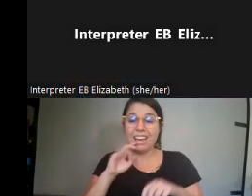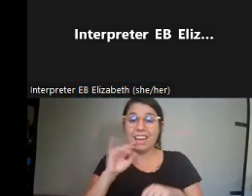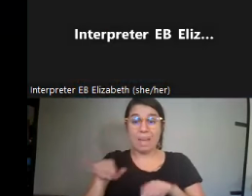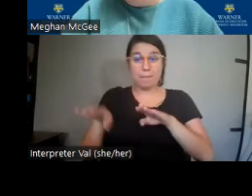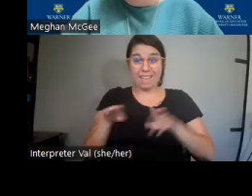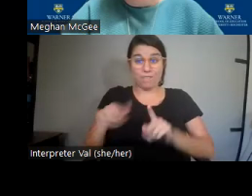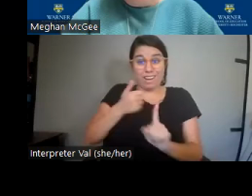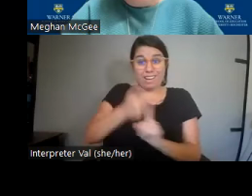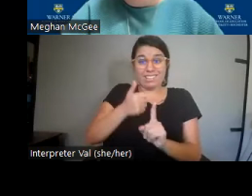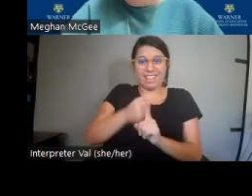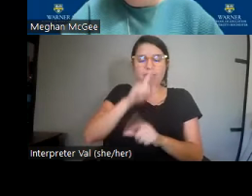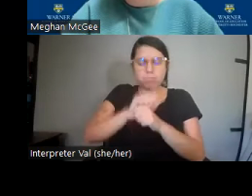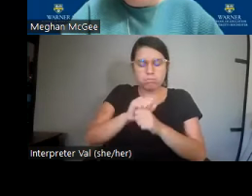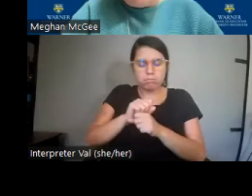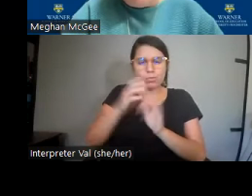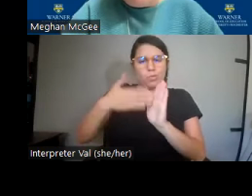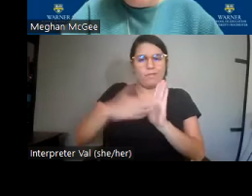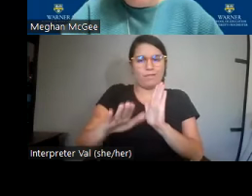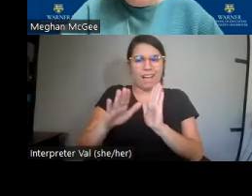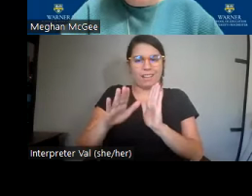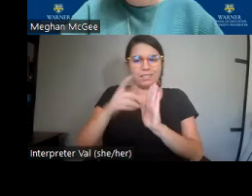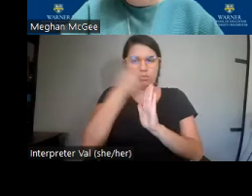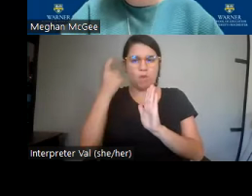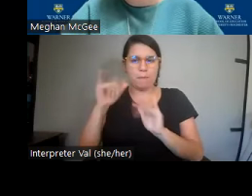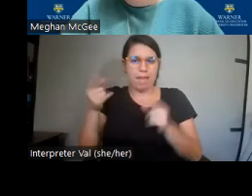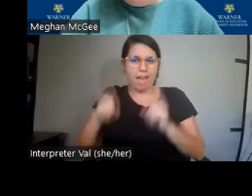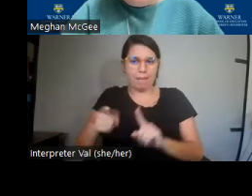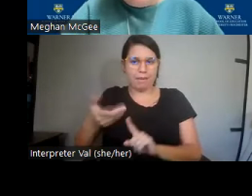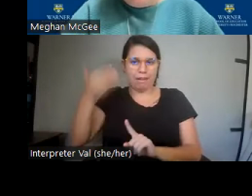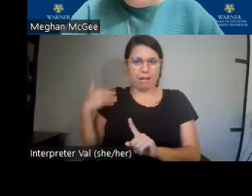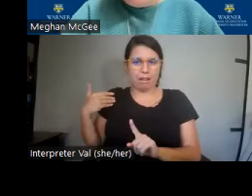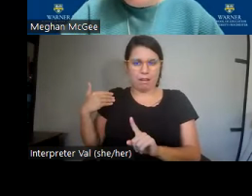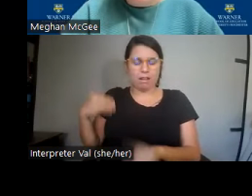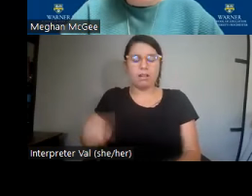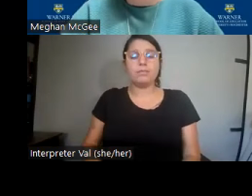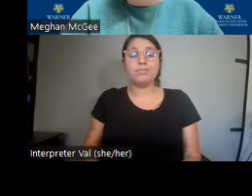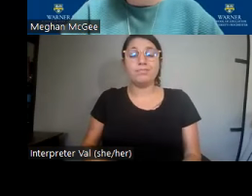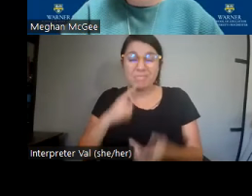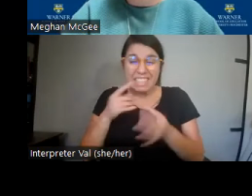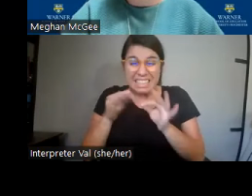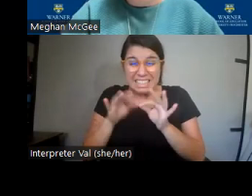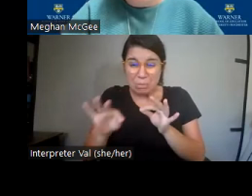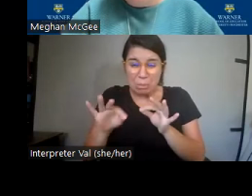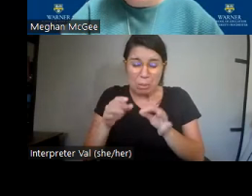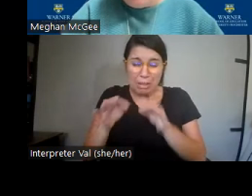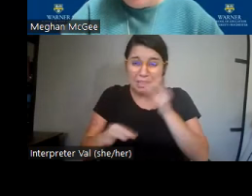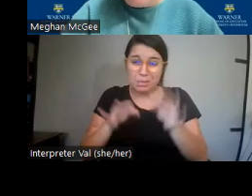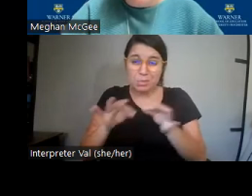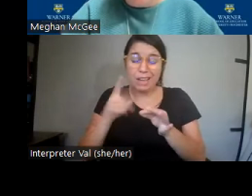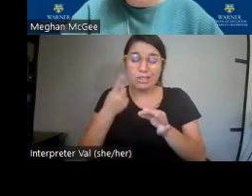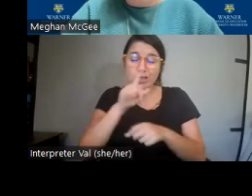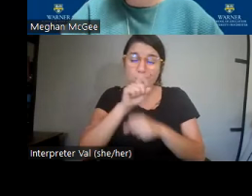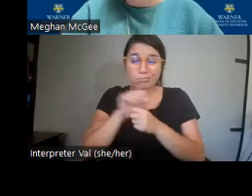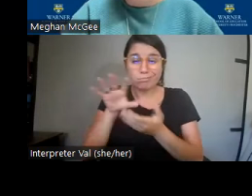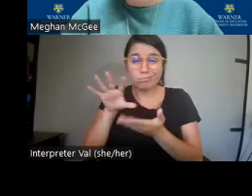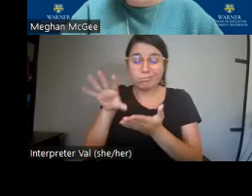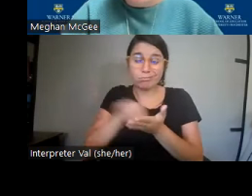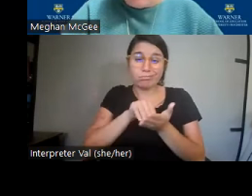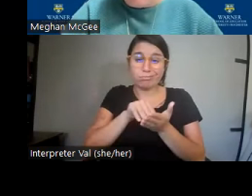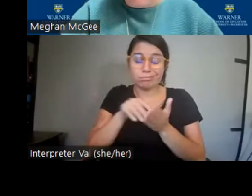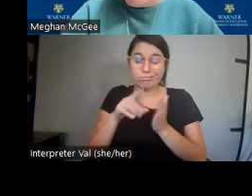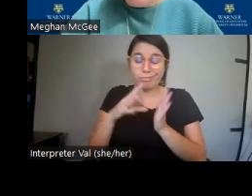demonstration of the trauma that was experienced. And so in simply terms, they're just imitating what has happened to them